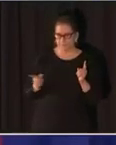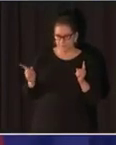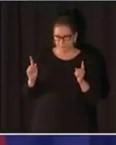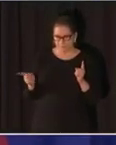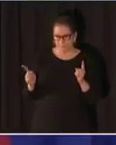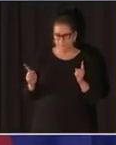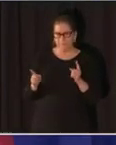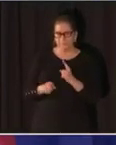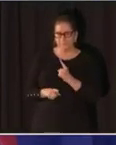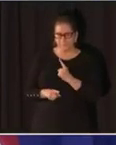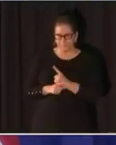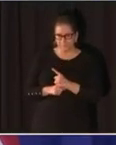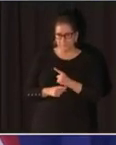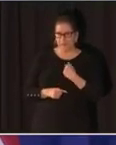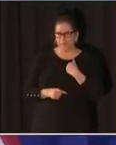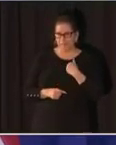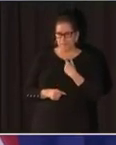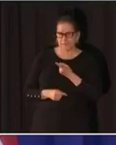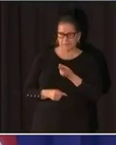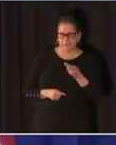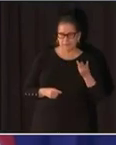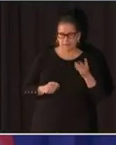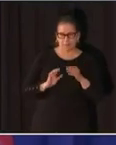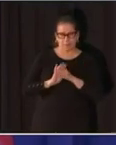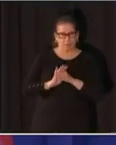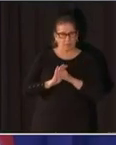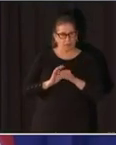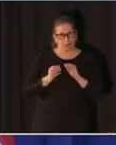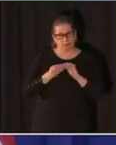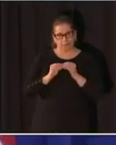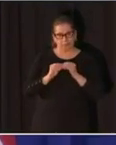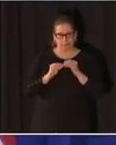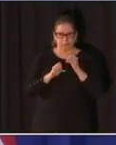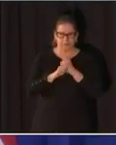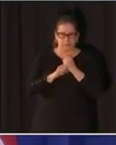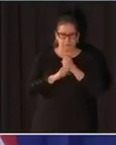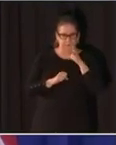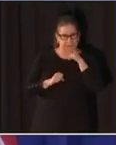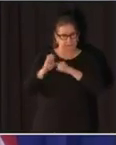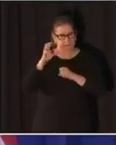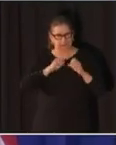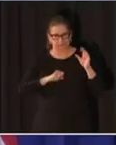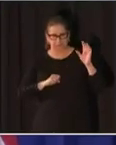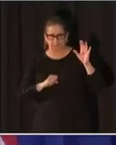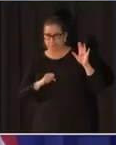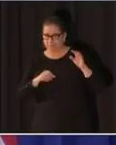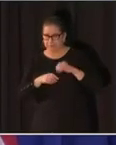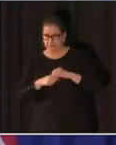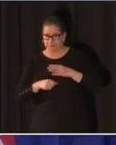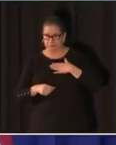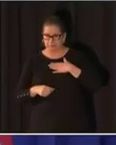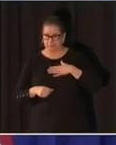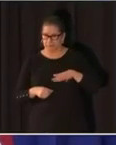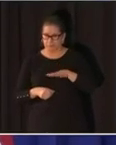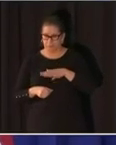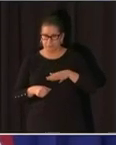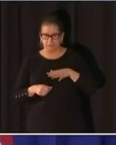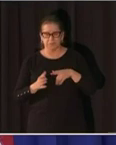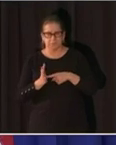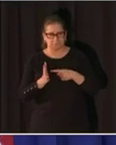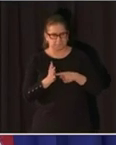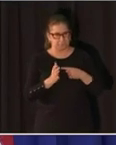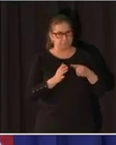there, and quite a few of the states in our region are using similar models. The vast